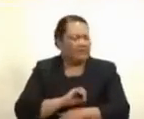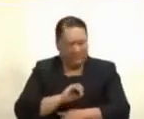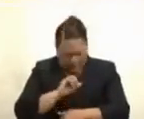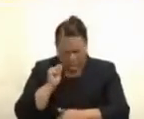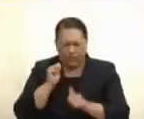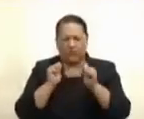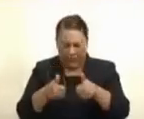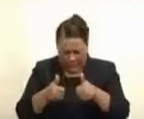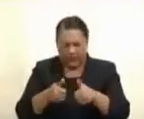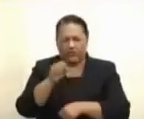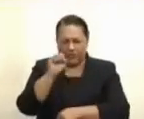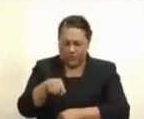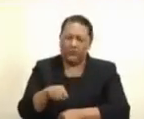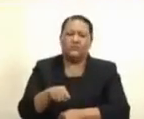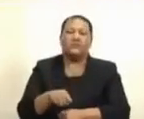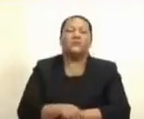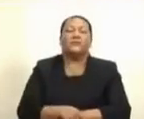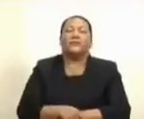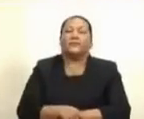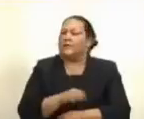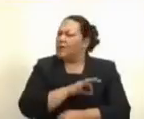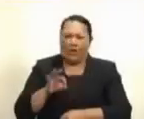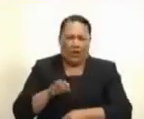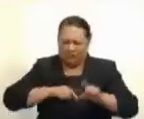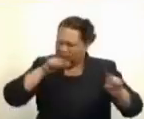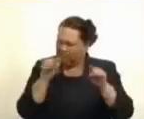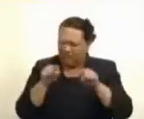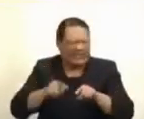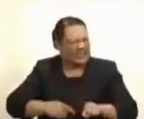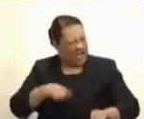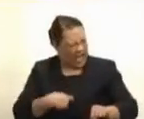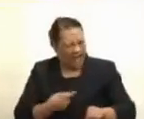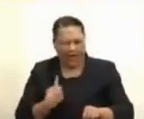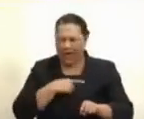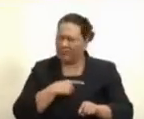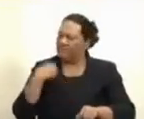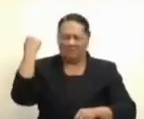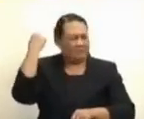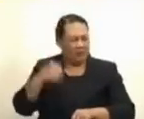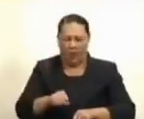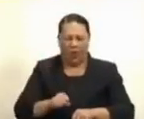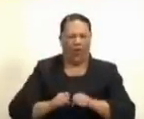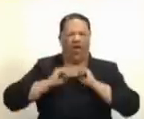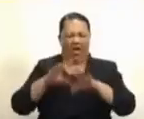We do not blame you for being angry with us or even hating us.